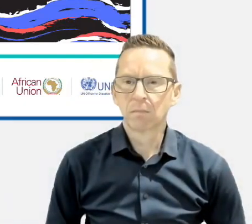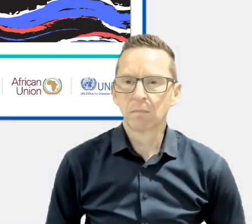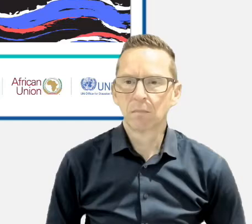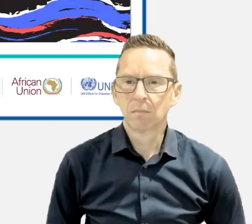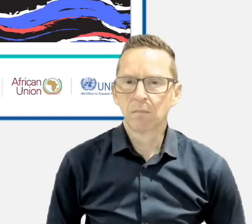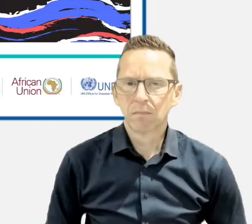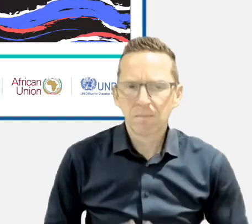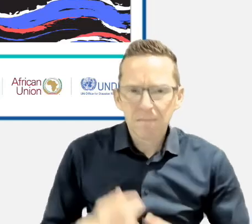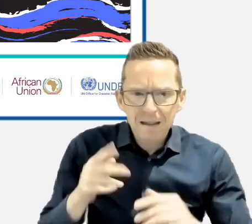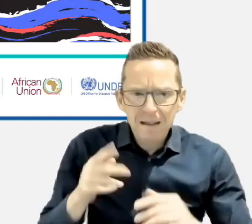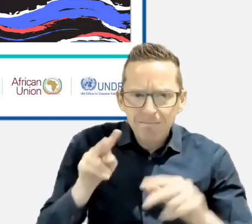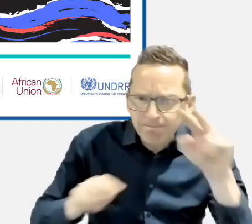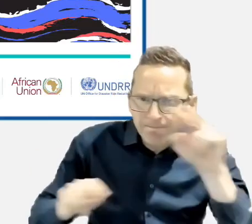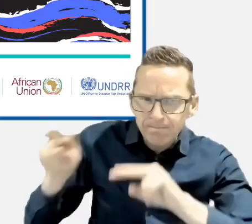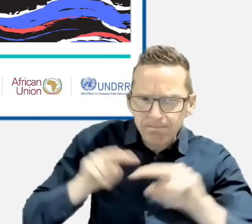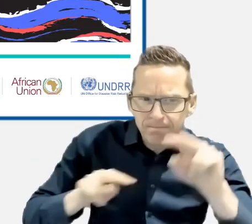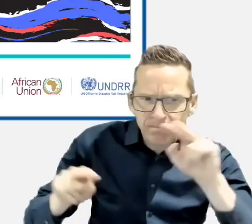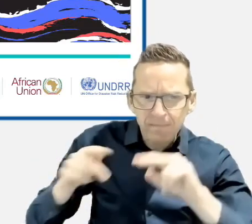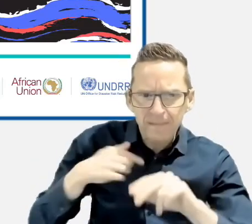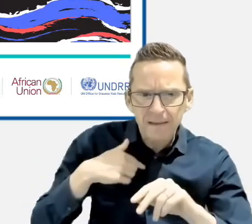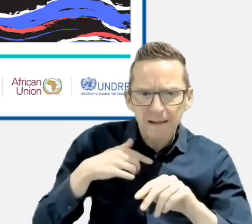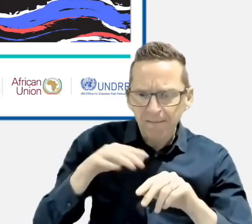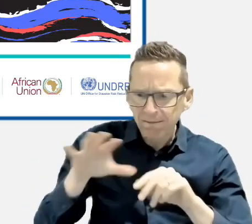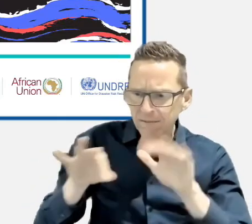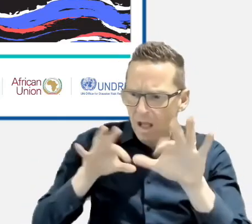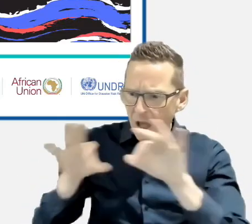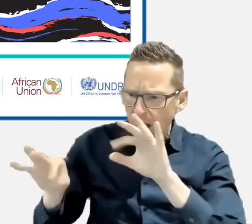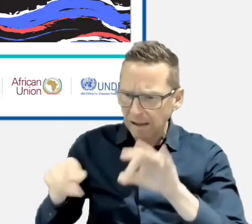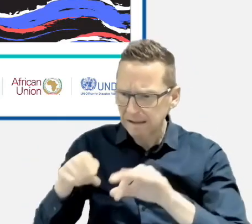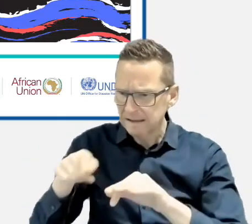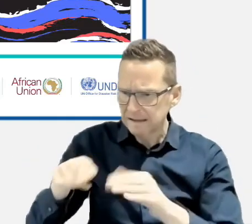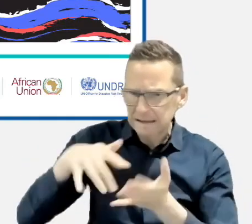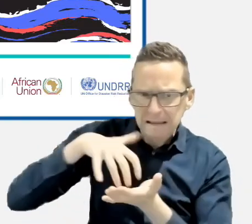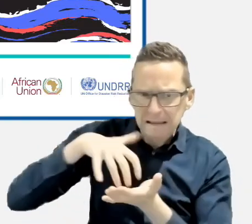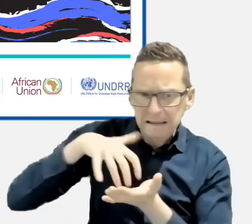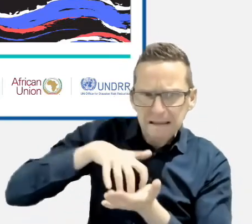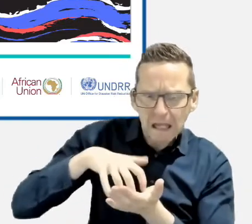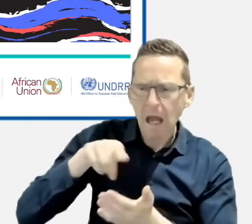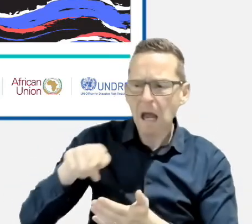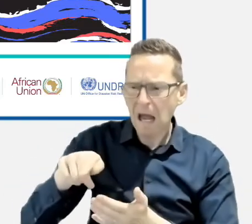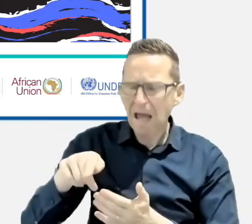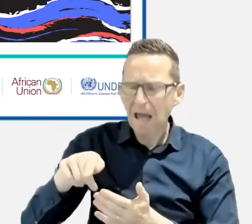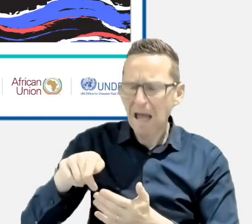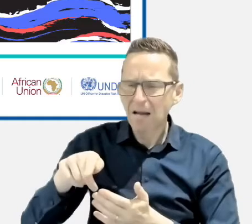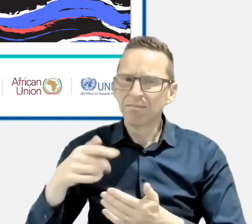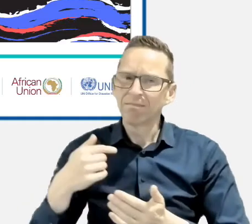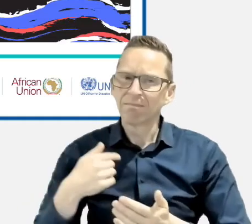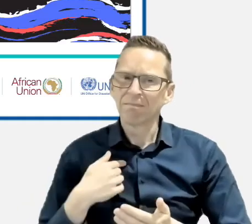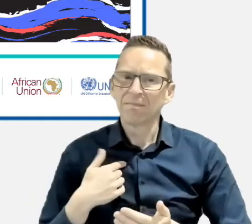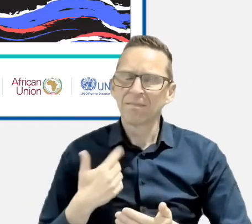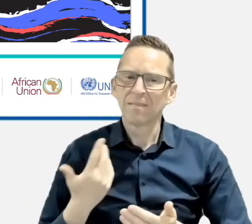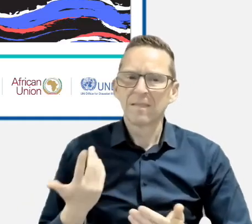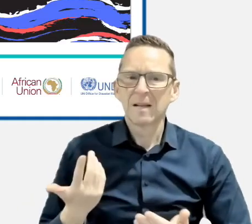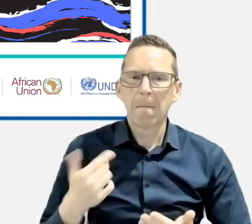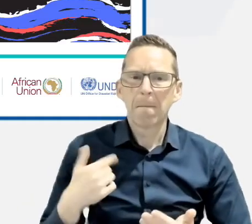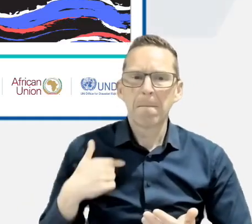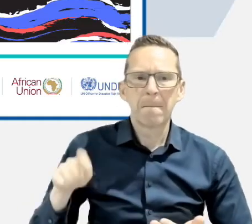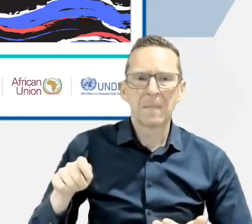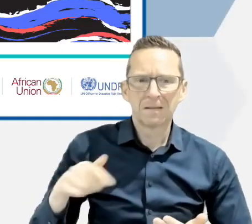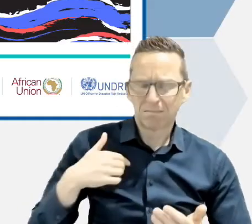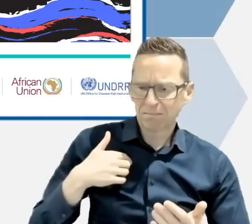at that point at strategic, tactical, or operational level is also very important. And then understanding relationships